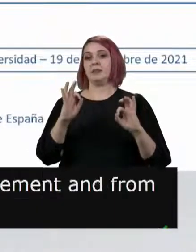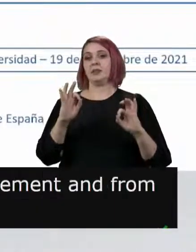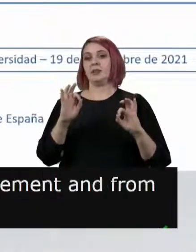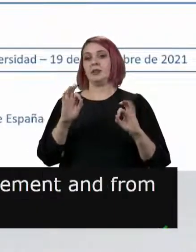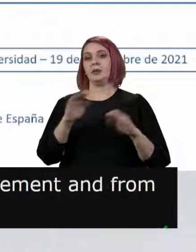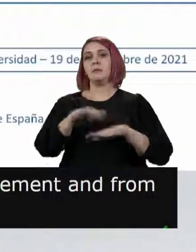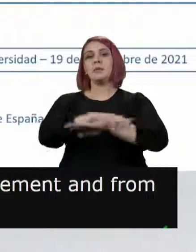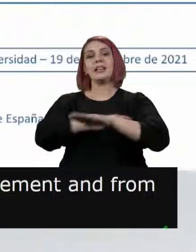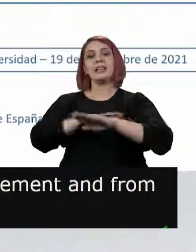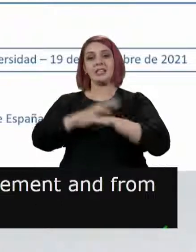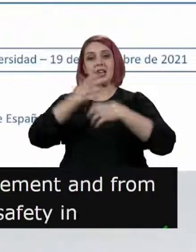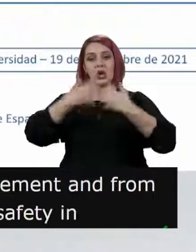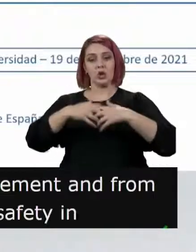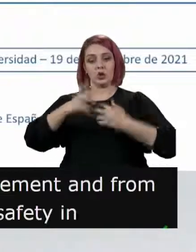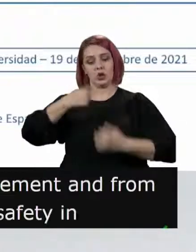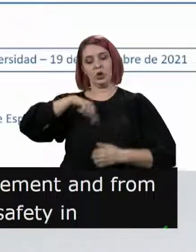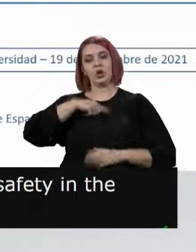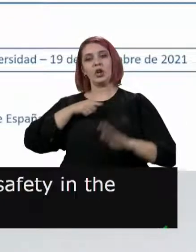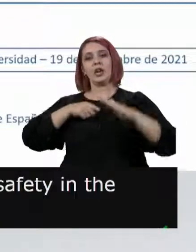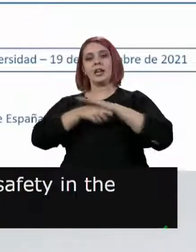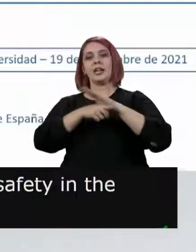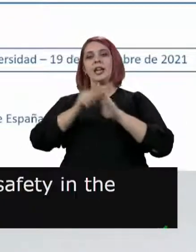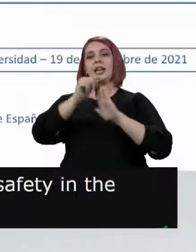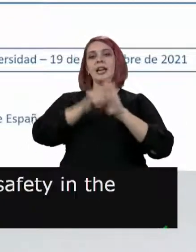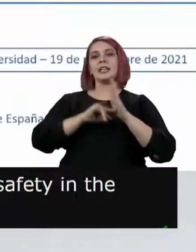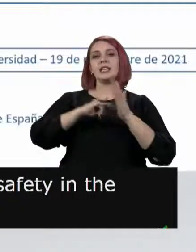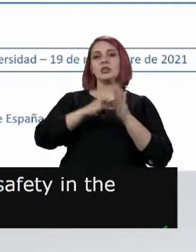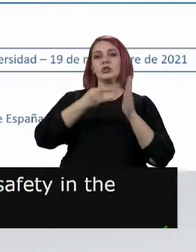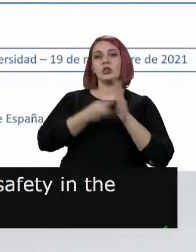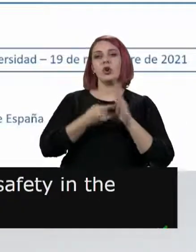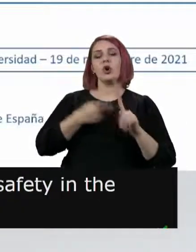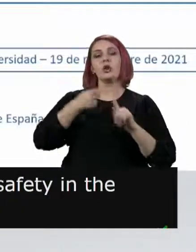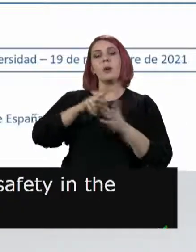vehicles, especially